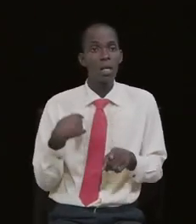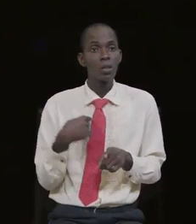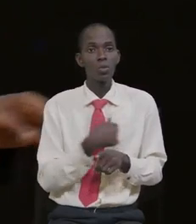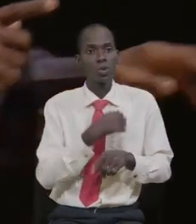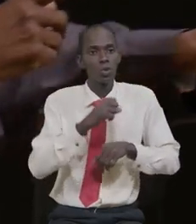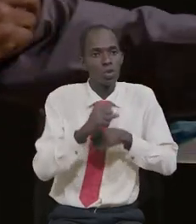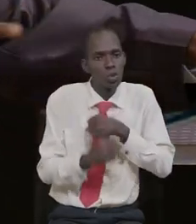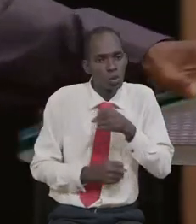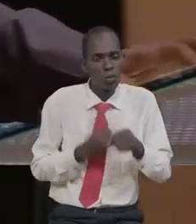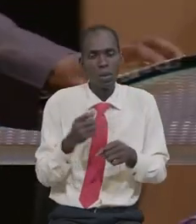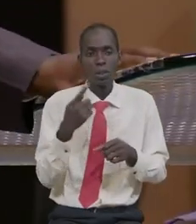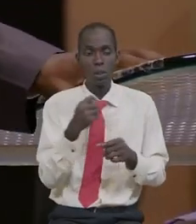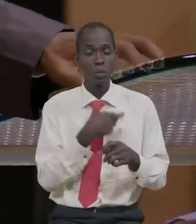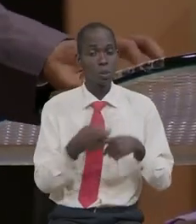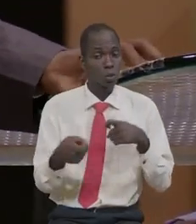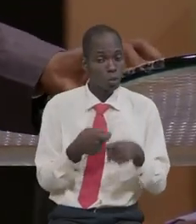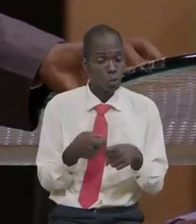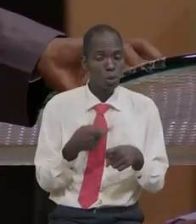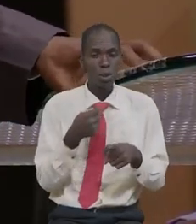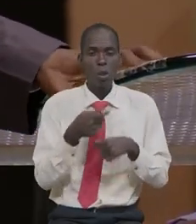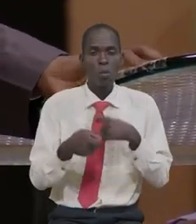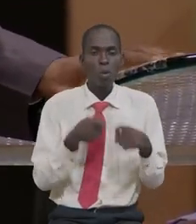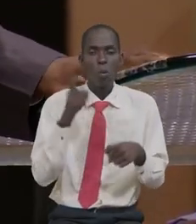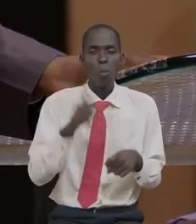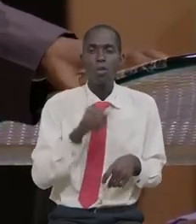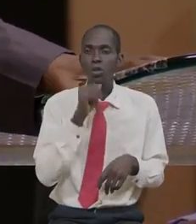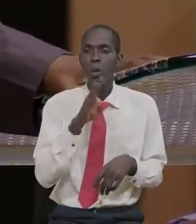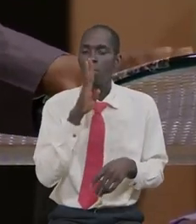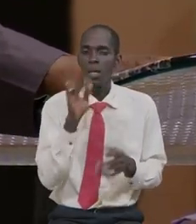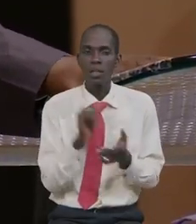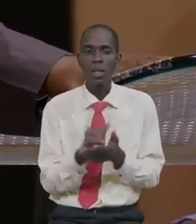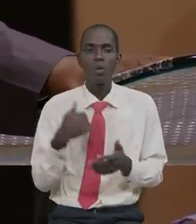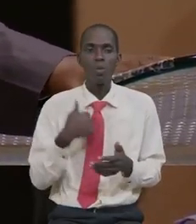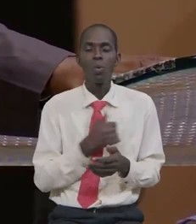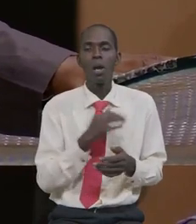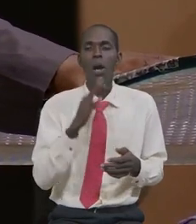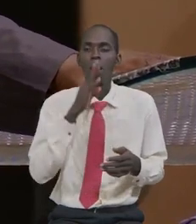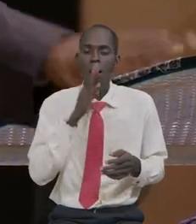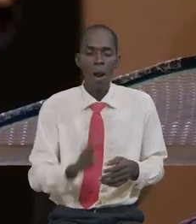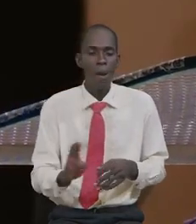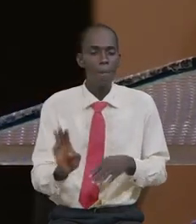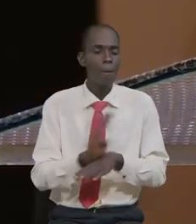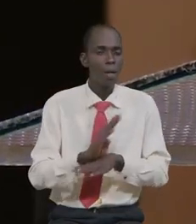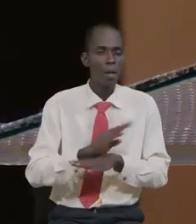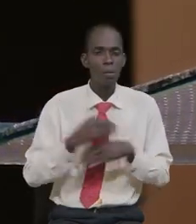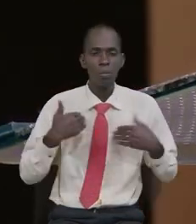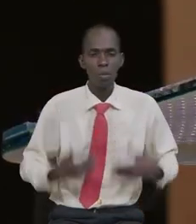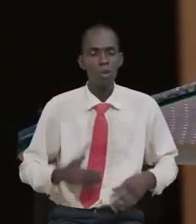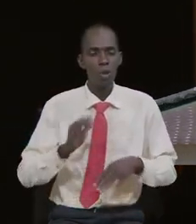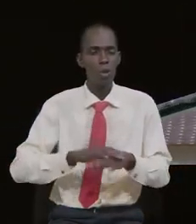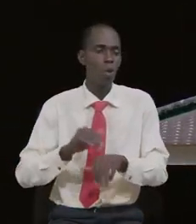persecution should not be that we are busybodies in other men's matters. And then